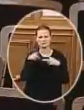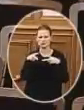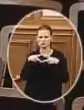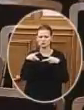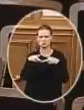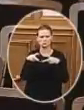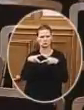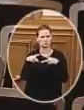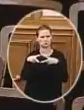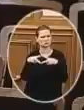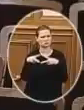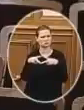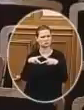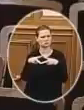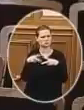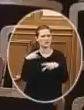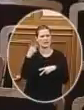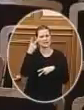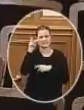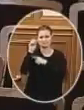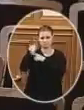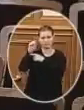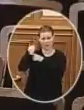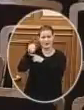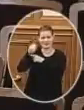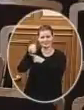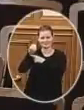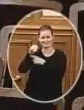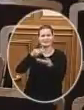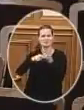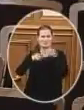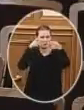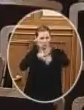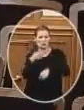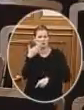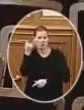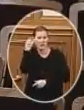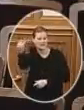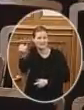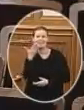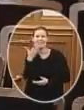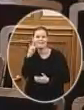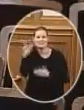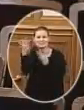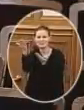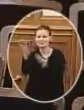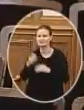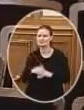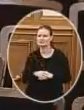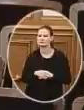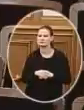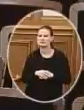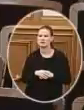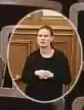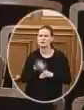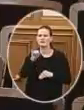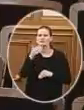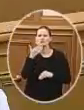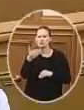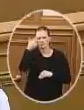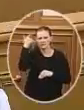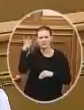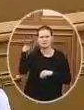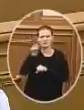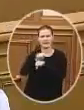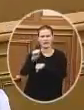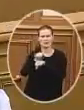Development. And I see by the nodding behind me that they are agreeing that that sounds like a good direction. That's very good because they work